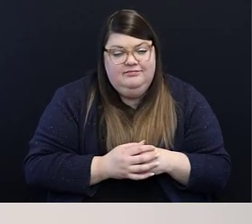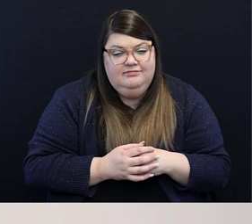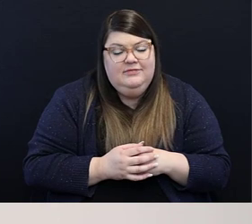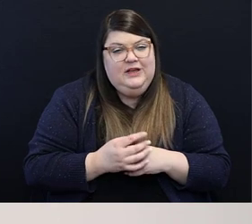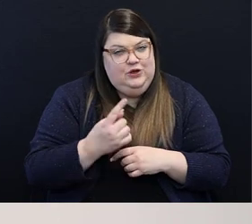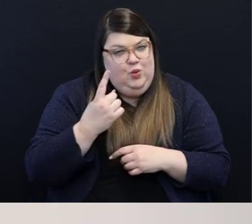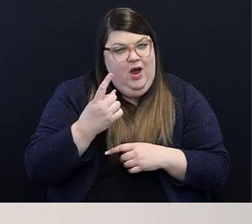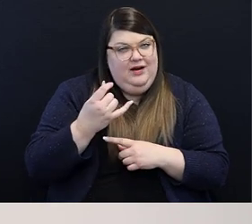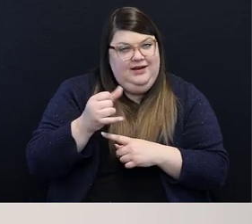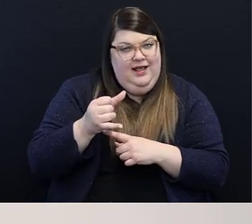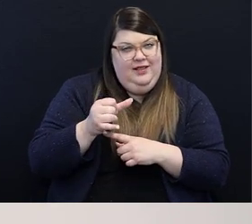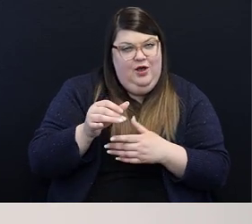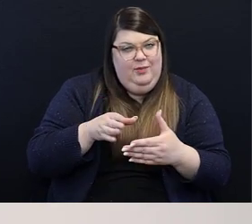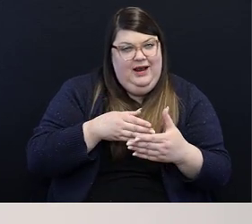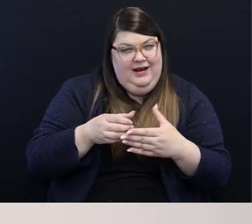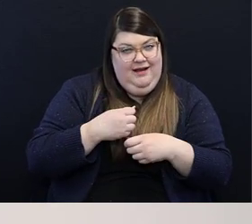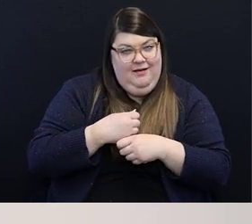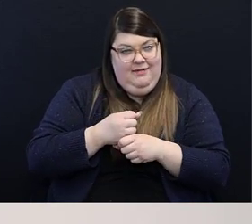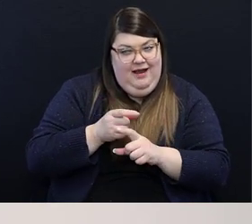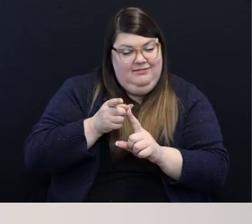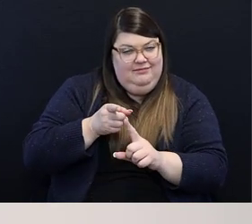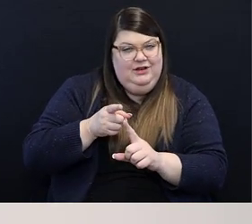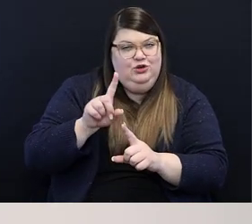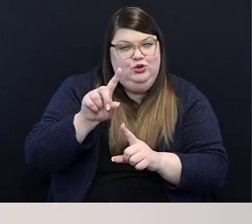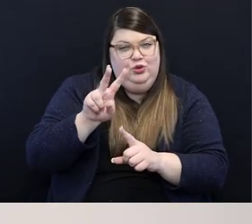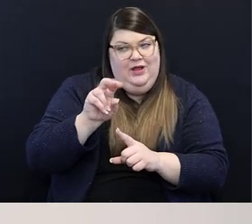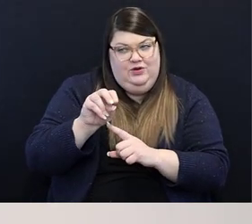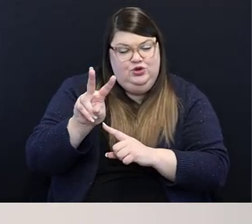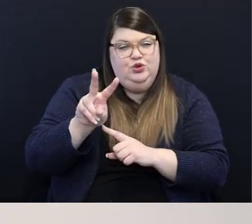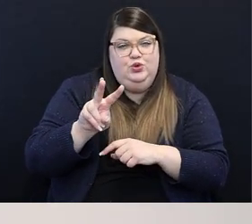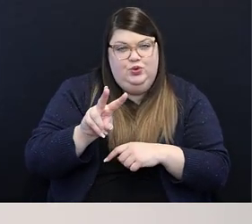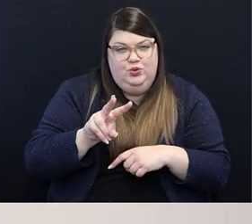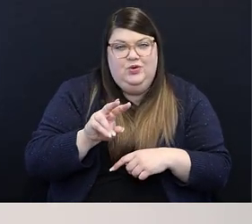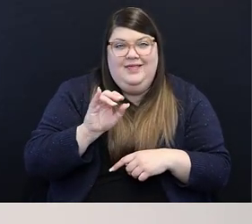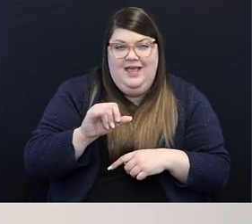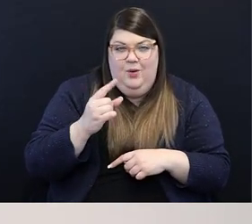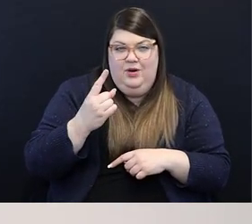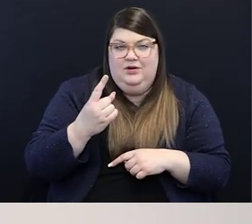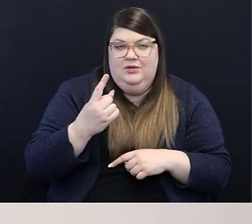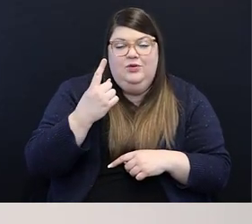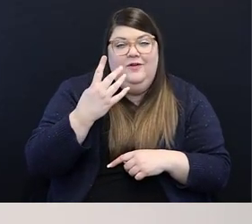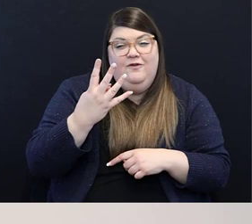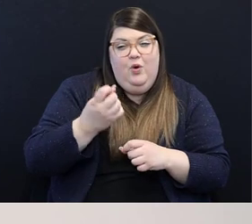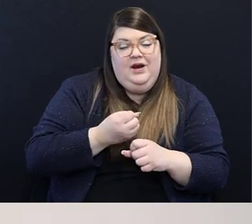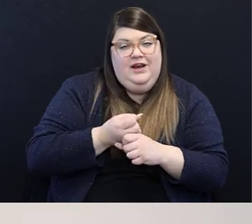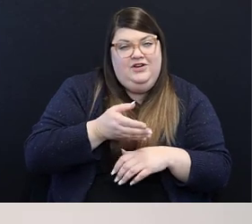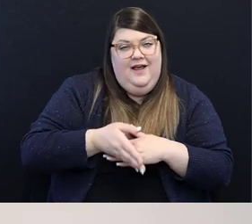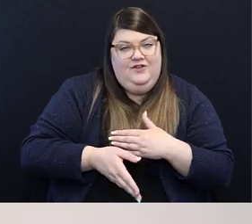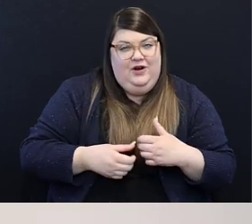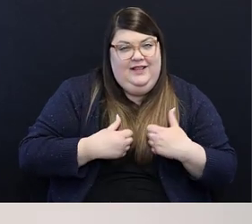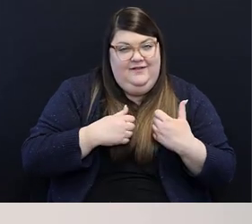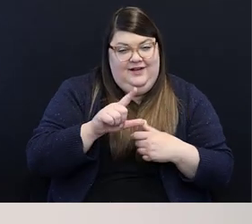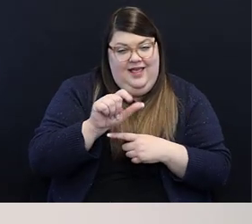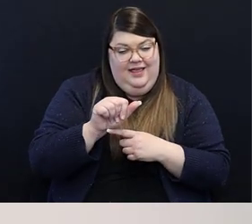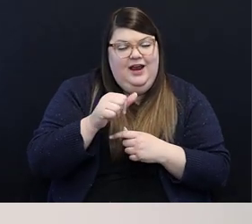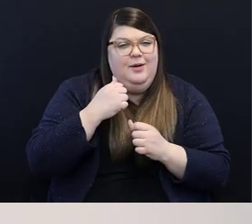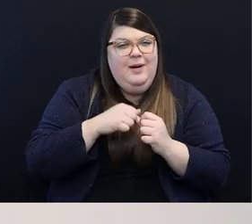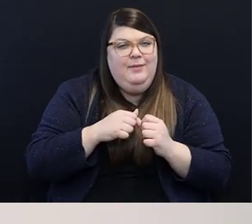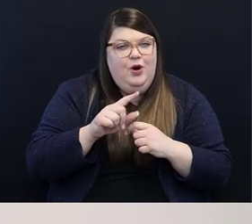one yellow painting I made in particular in 2002, and it was 4 years after I lived in LA, and I remember when I made